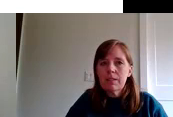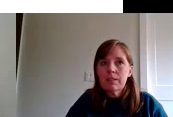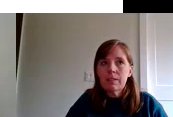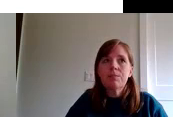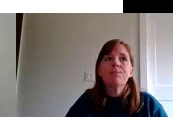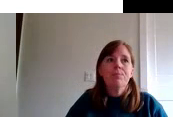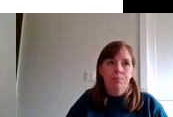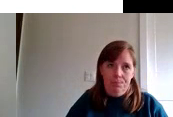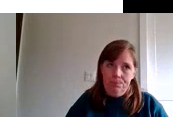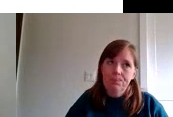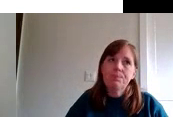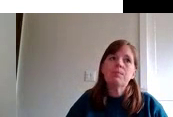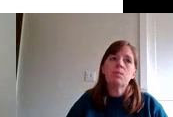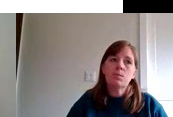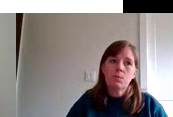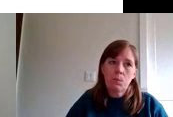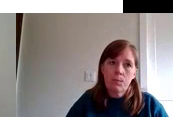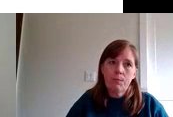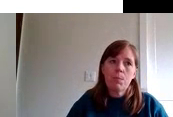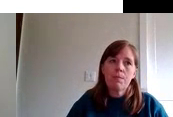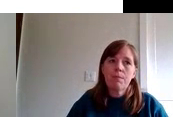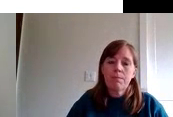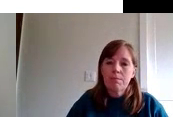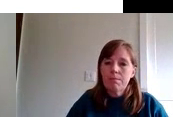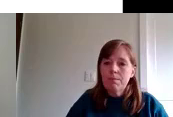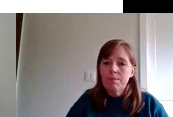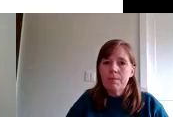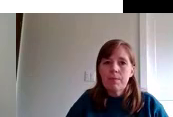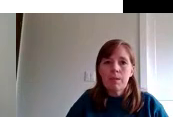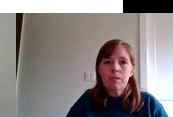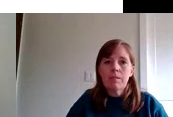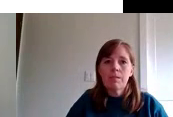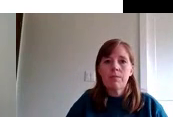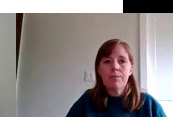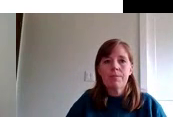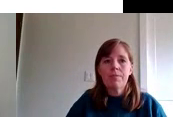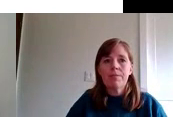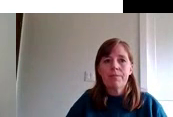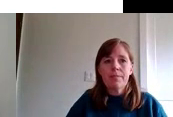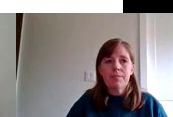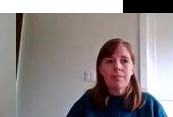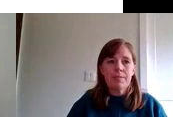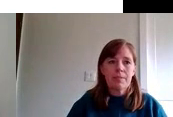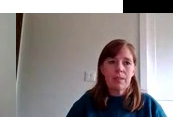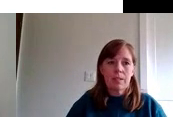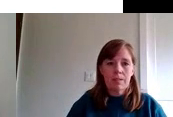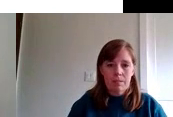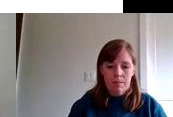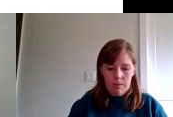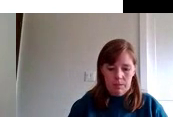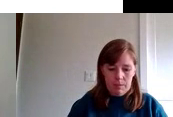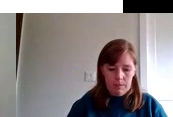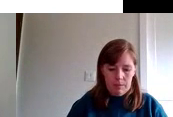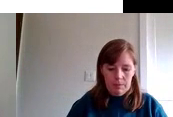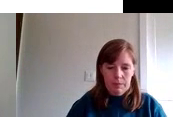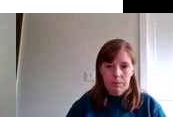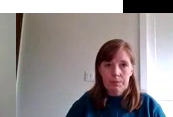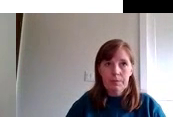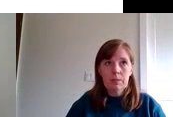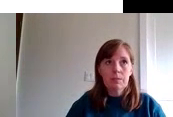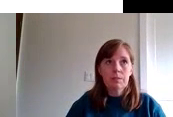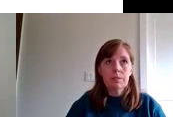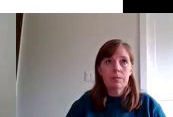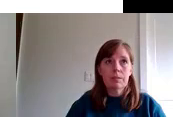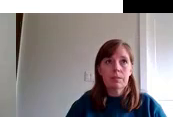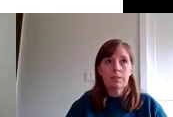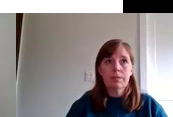with all of our students and keeping in mind the student, the family, the school. For those of you who are not familiar with the expanded